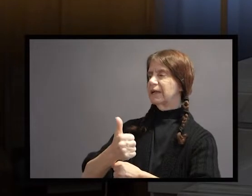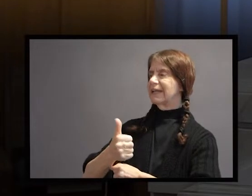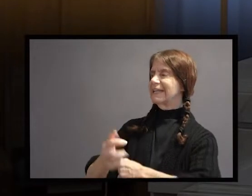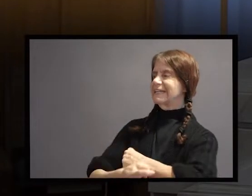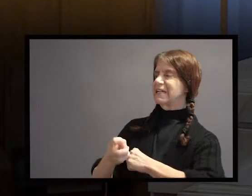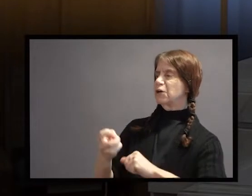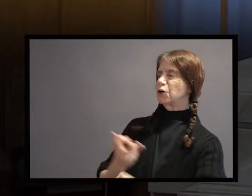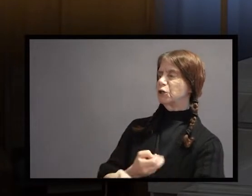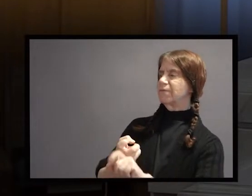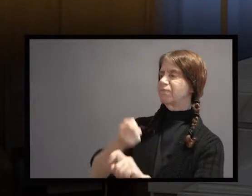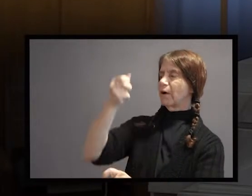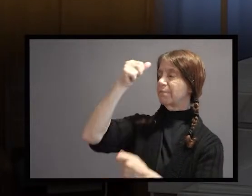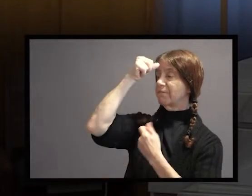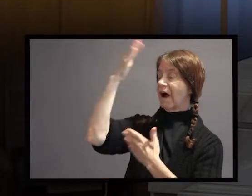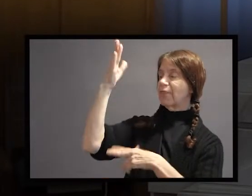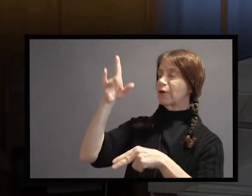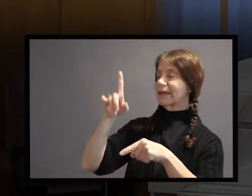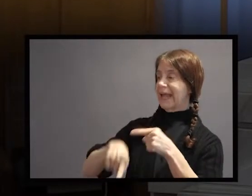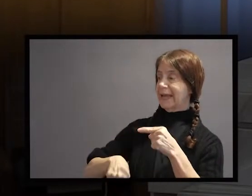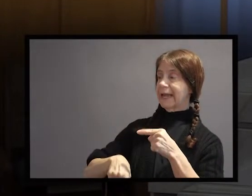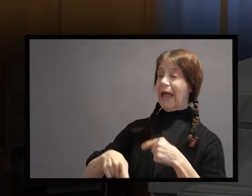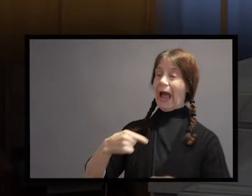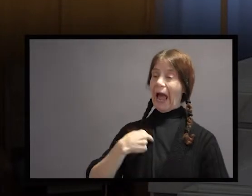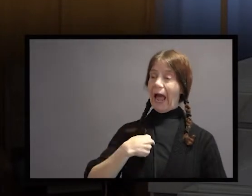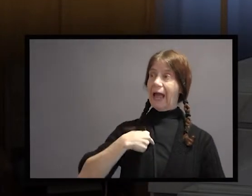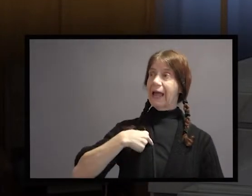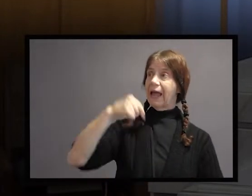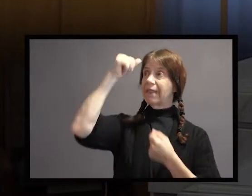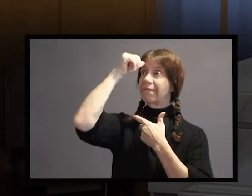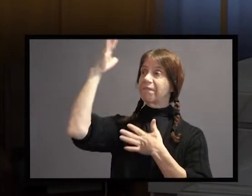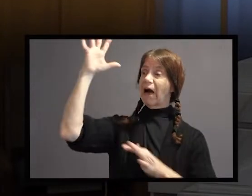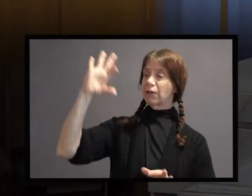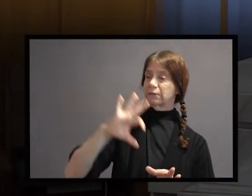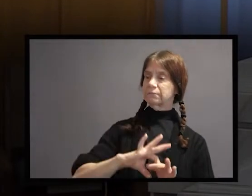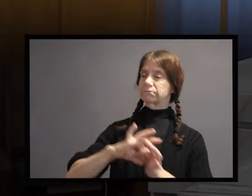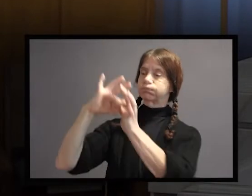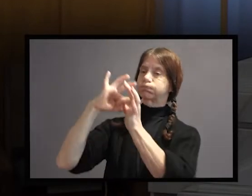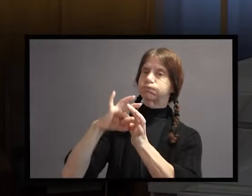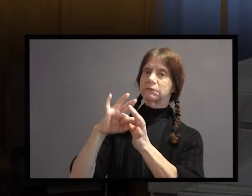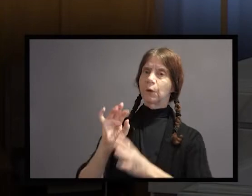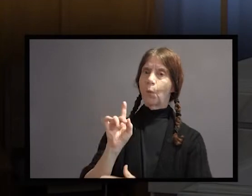of the Father's hand. I and the Father are one.